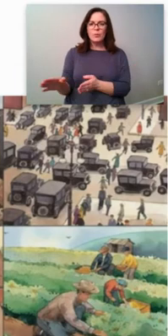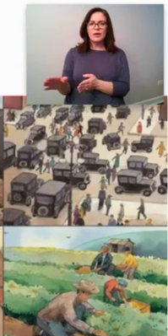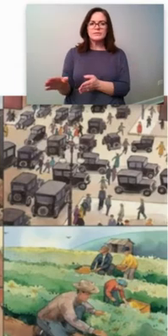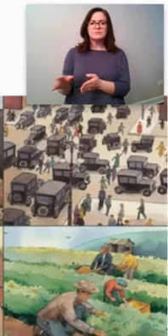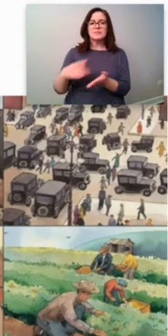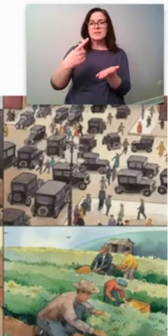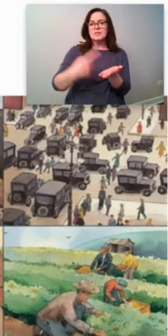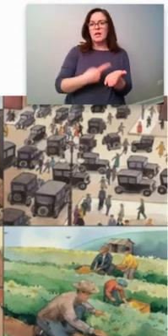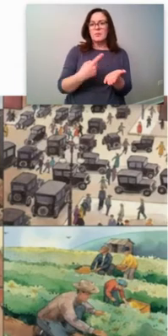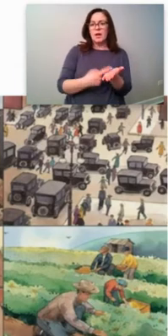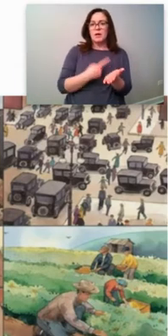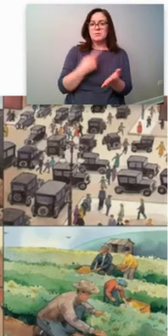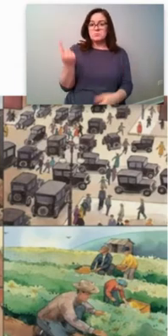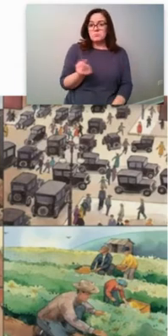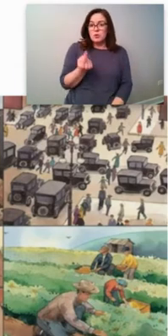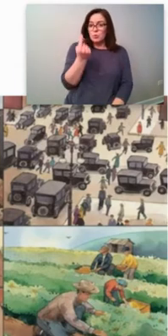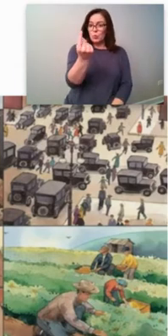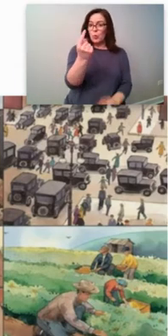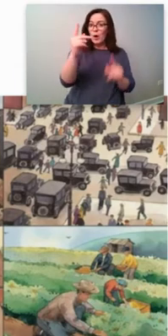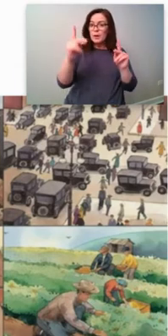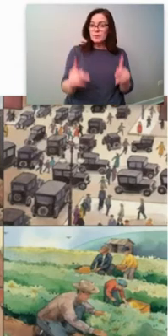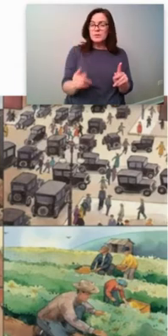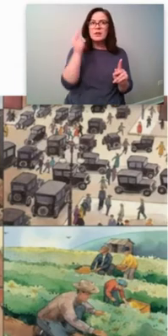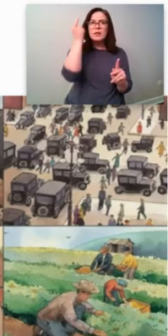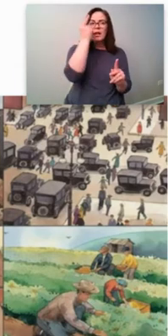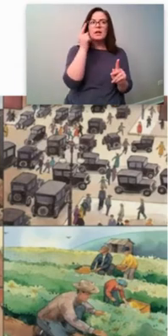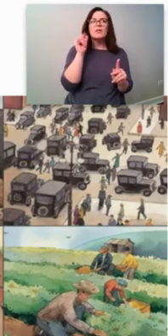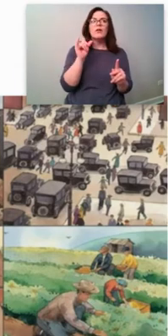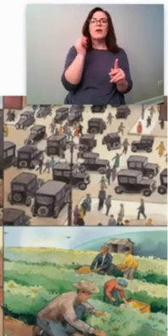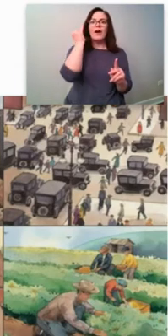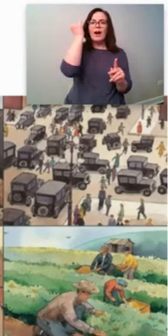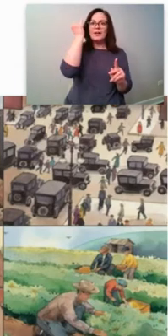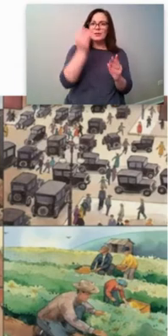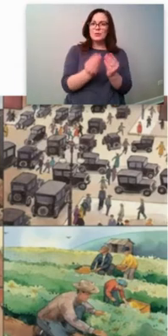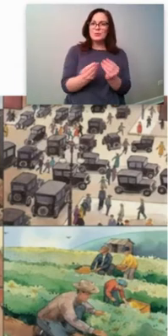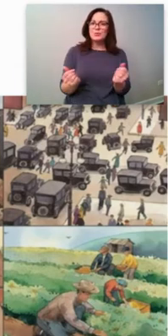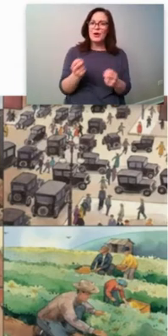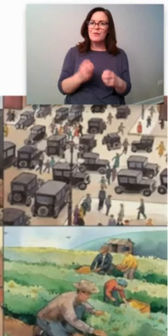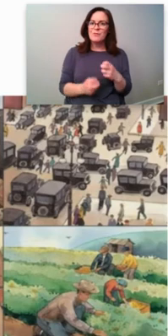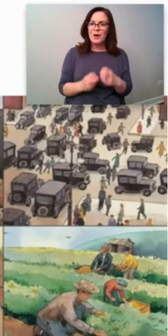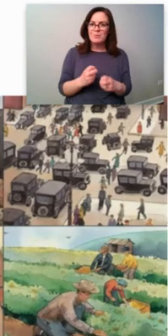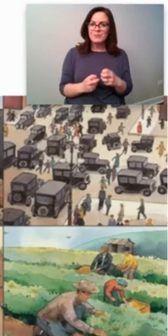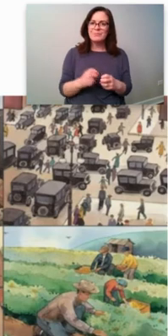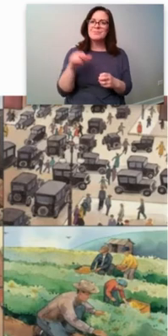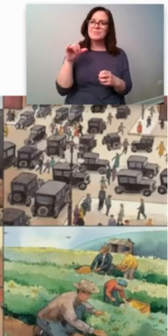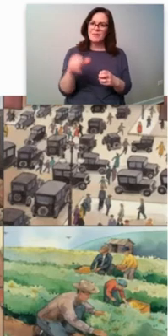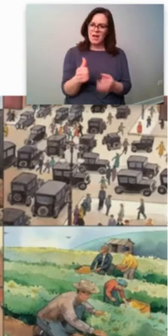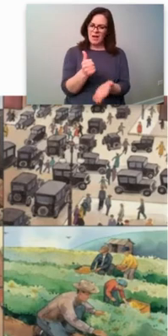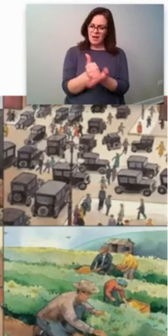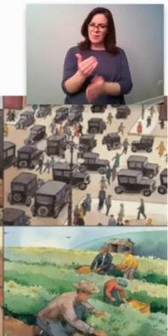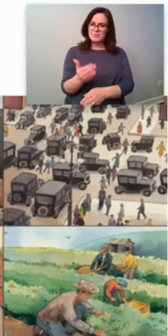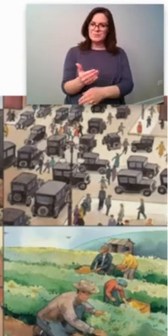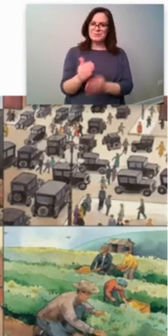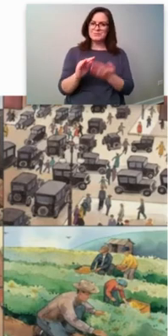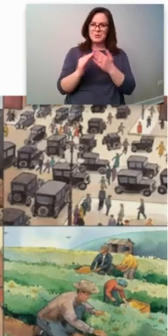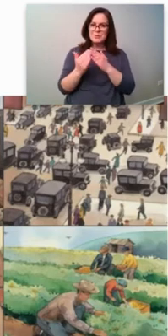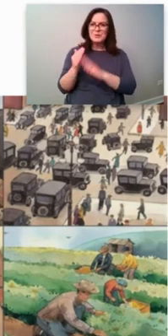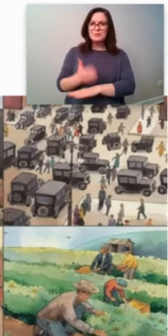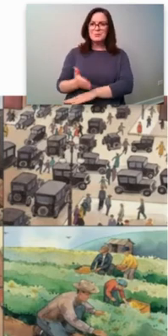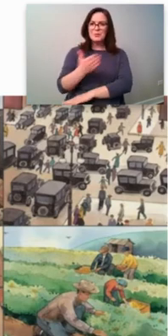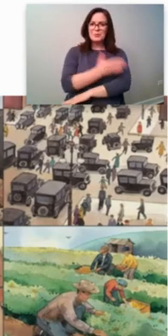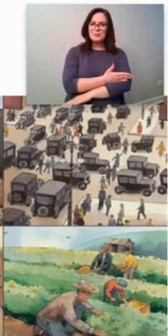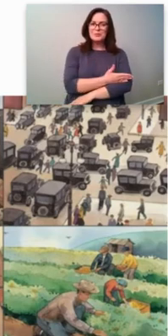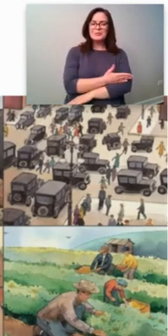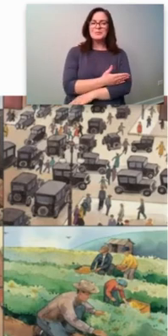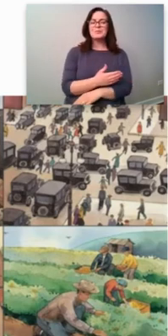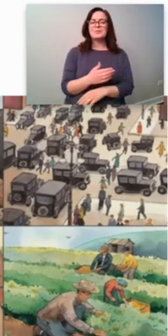just one person thinks of a way to solve the problem. This makes the community a better place to live. In this chapter, you